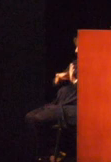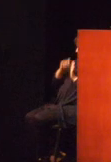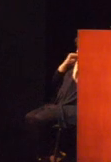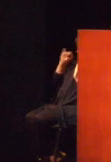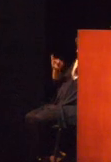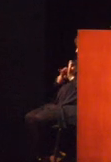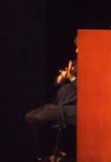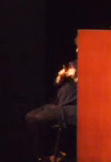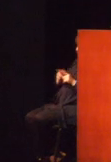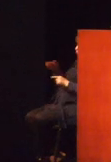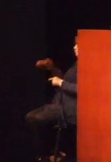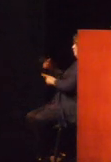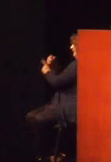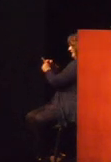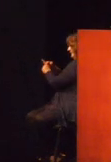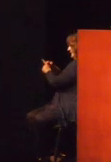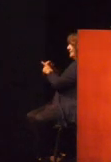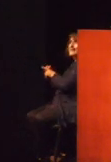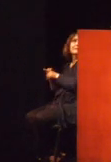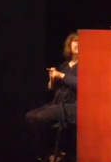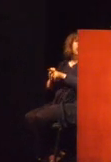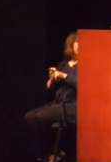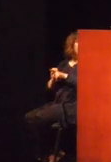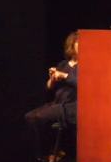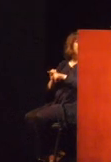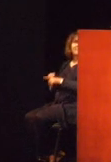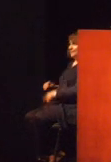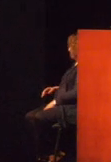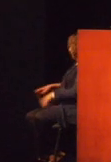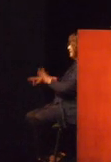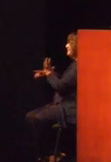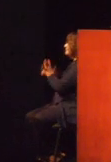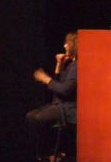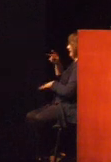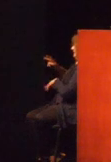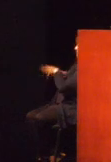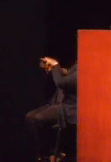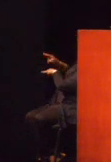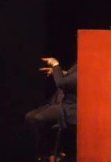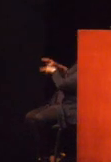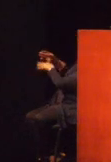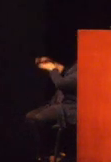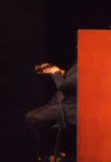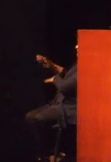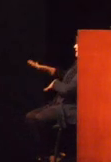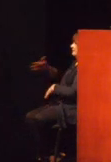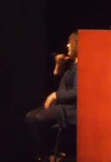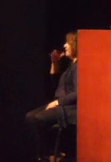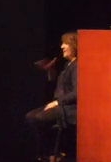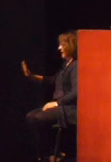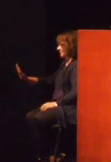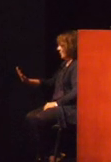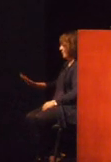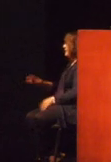identity to a positive racial identity. And negative is not a judgmental term. It's not like bad.